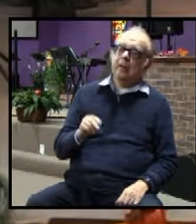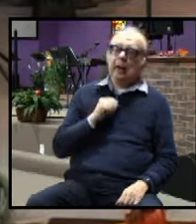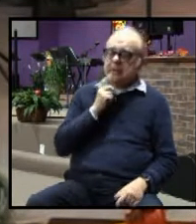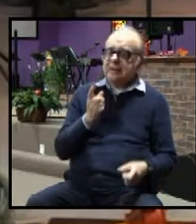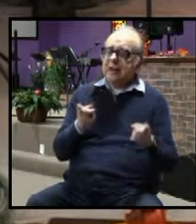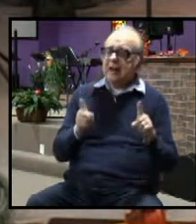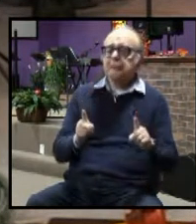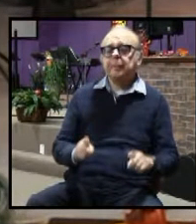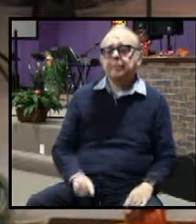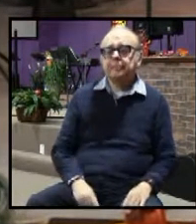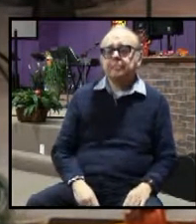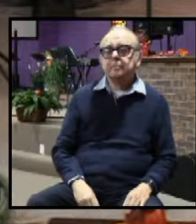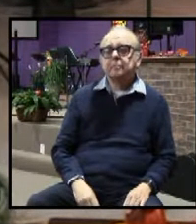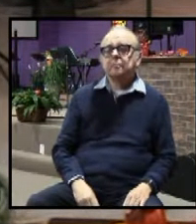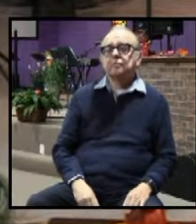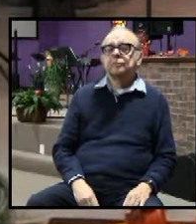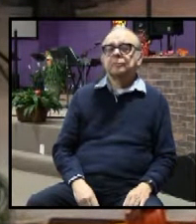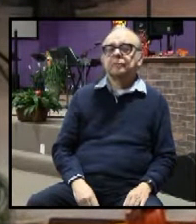It's not going to happen.